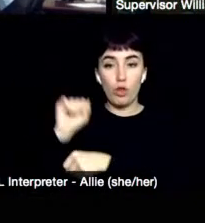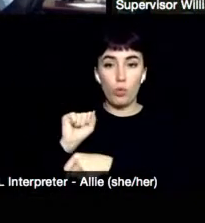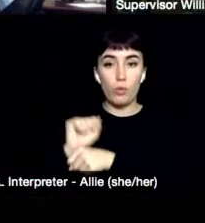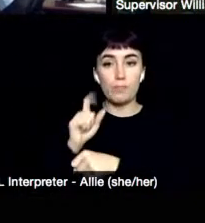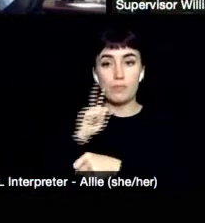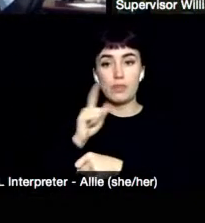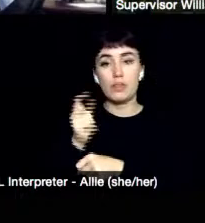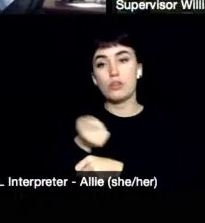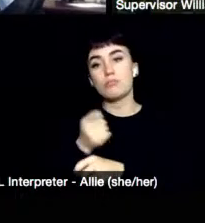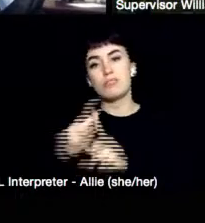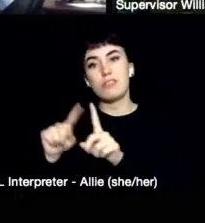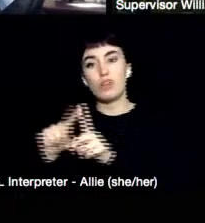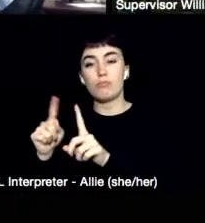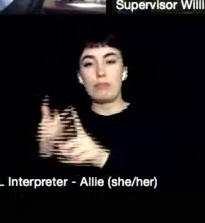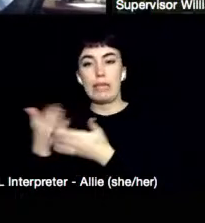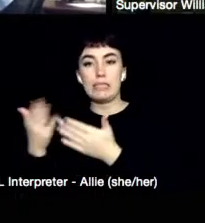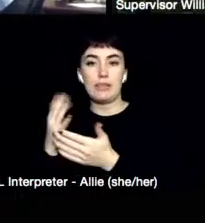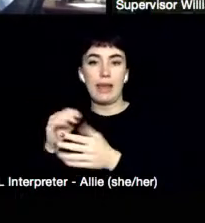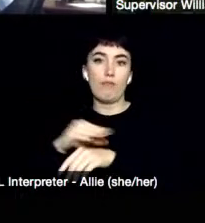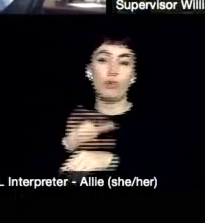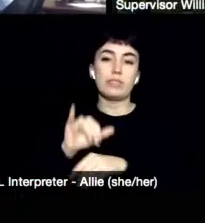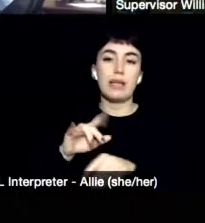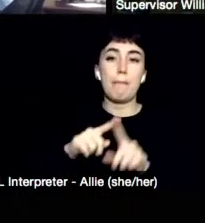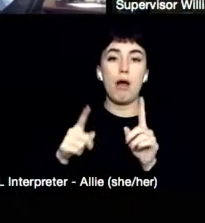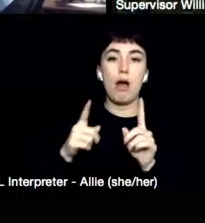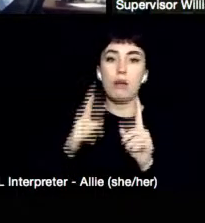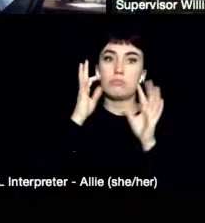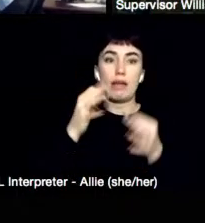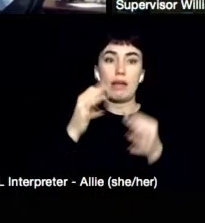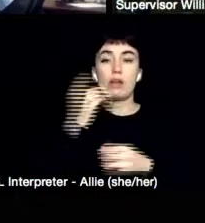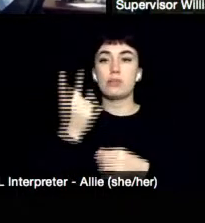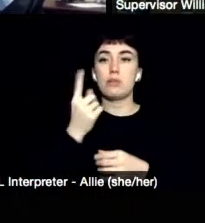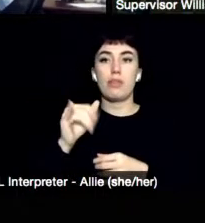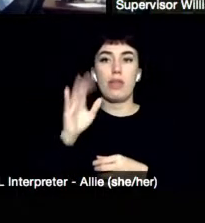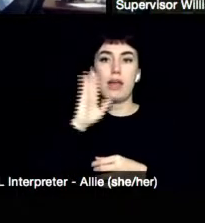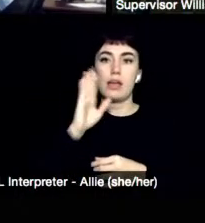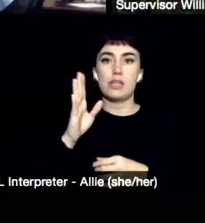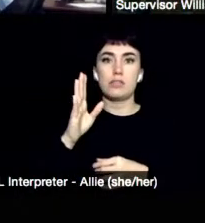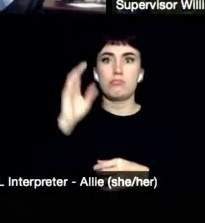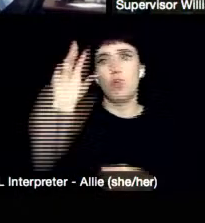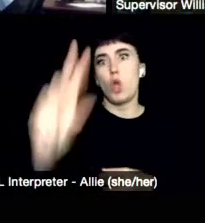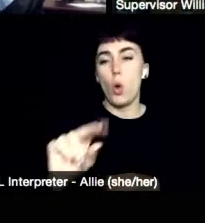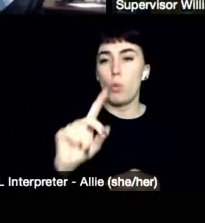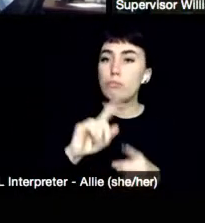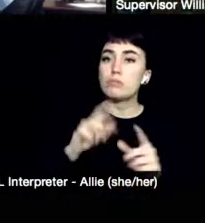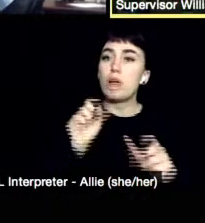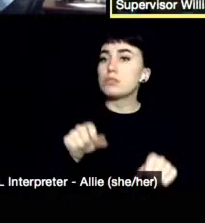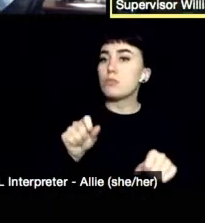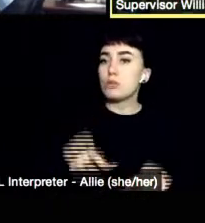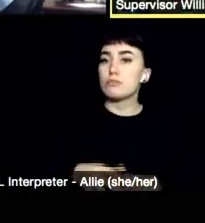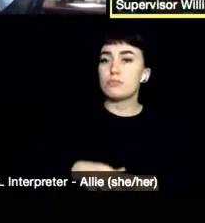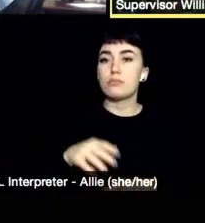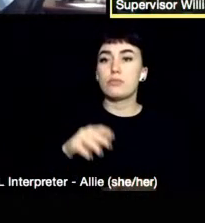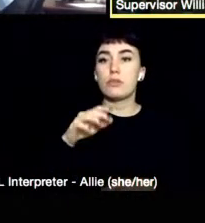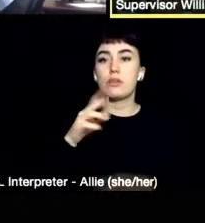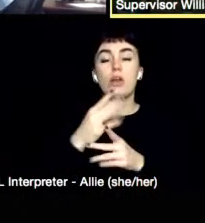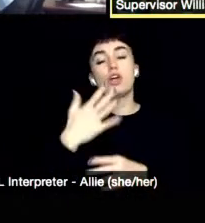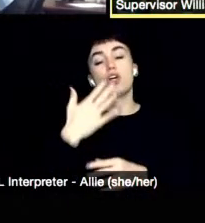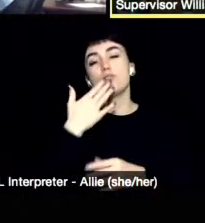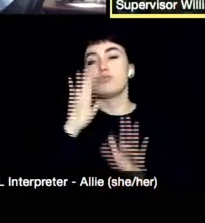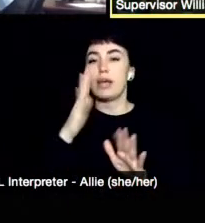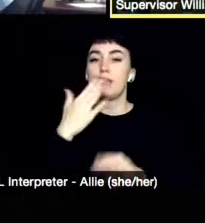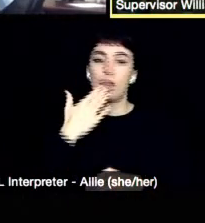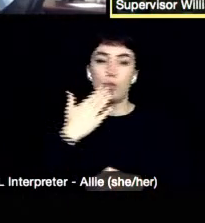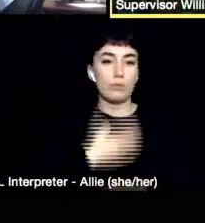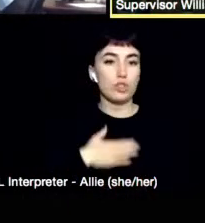of factors, Sure. But it's definitely not something that would be an instant no and off the table. Great, thank you. That's all I can ask. Thank